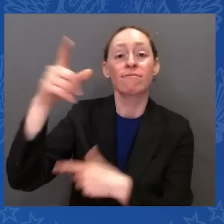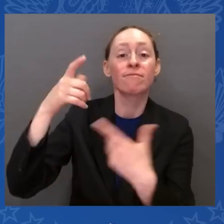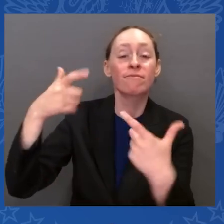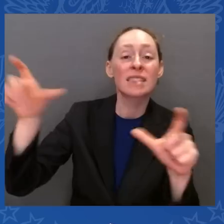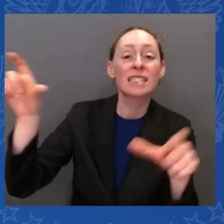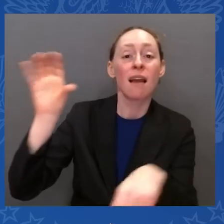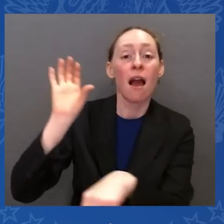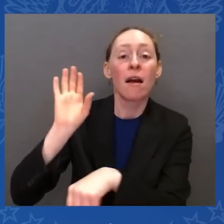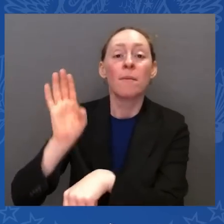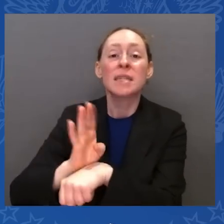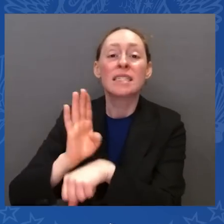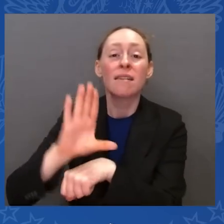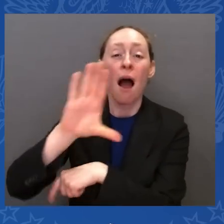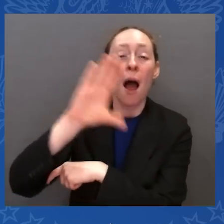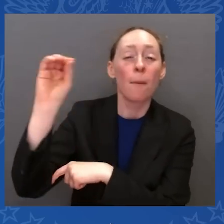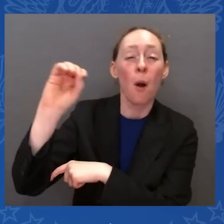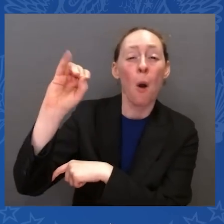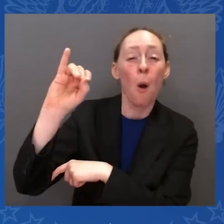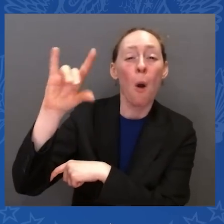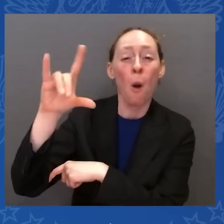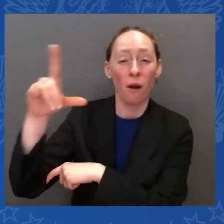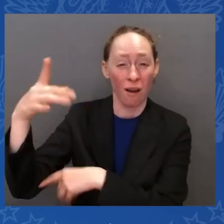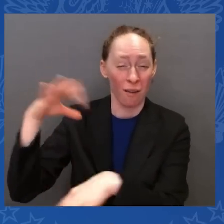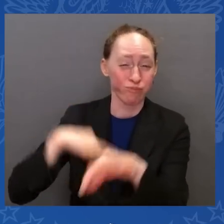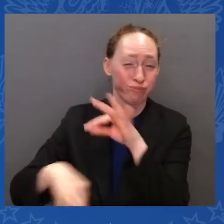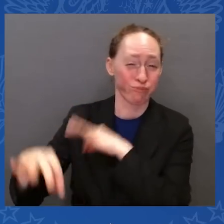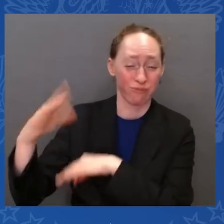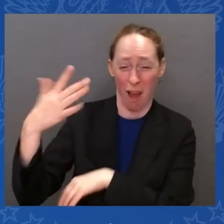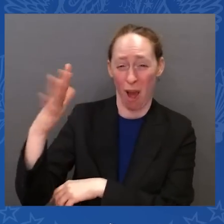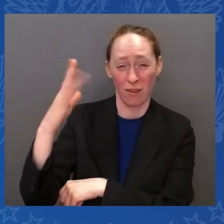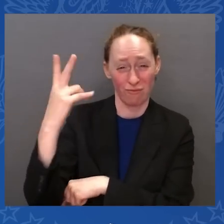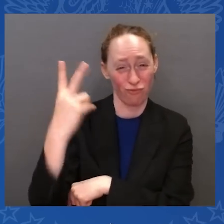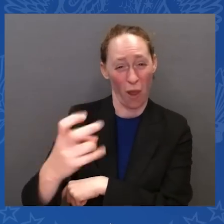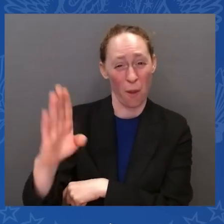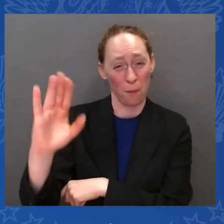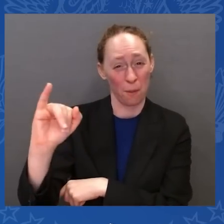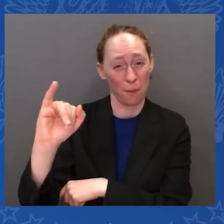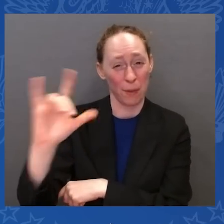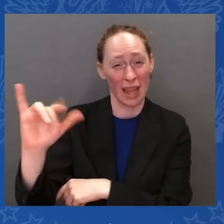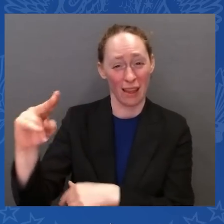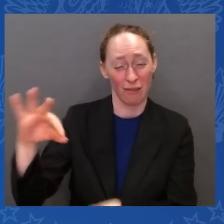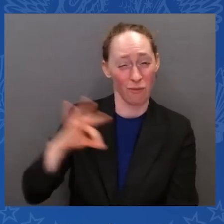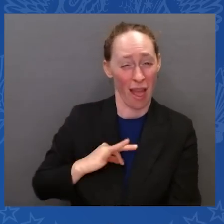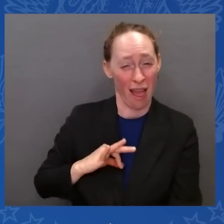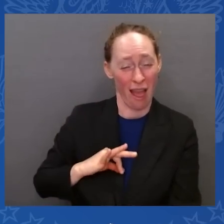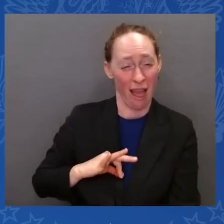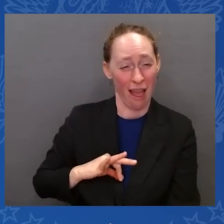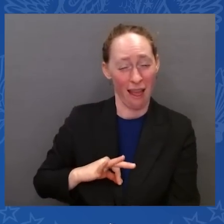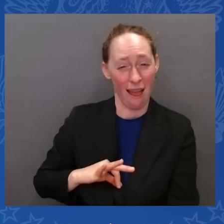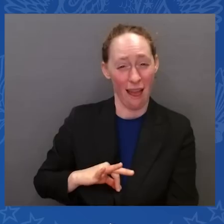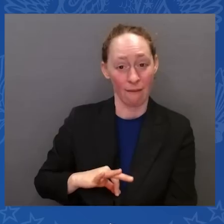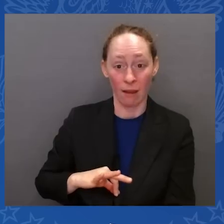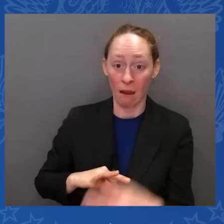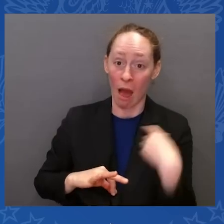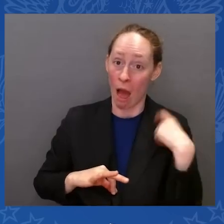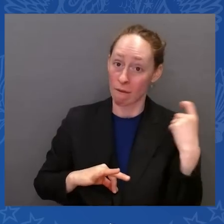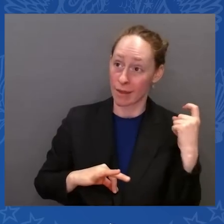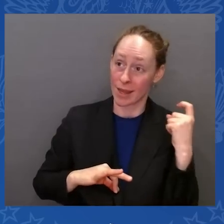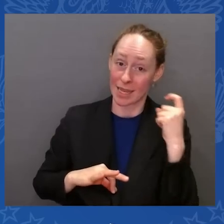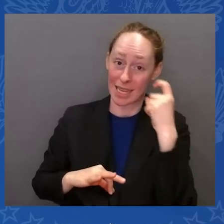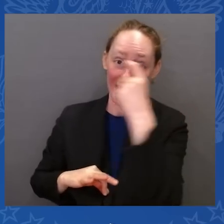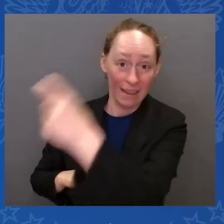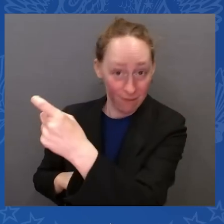$30 billion in spending on tax subsidies for big oil companies. They made $200